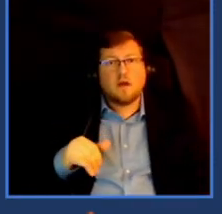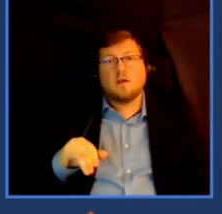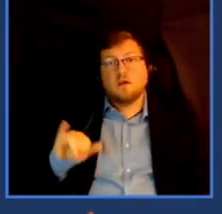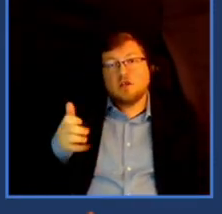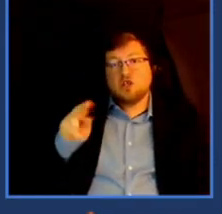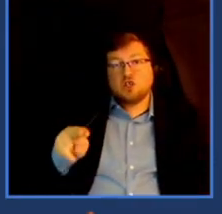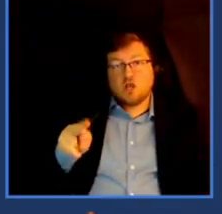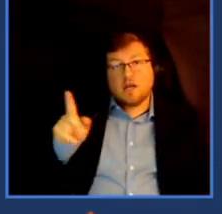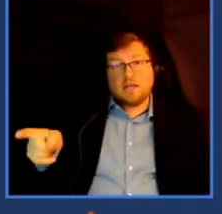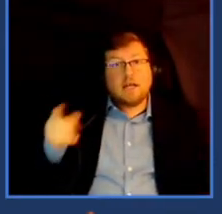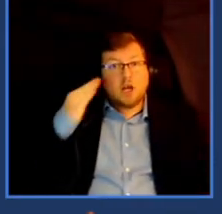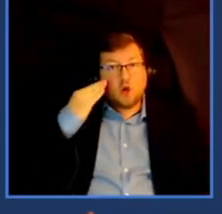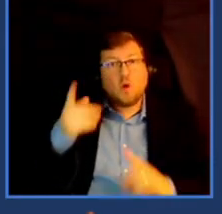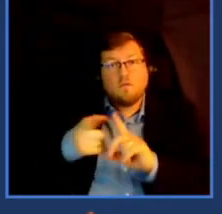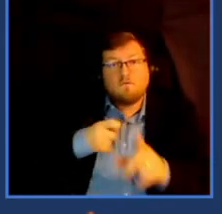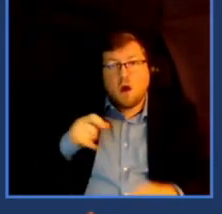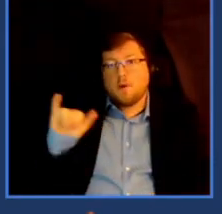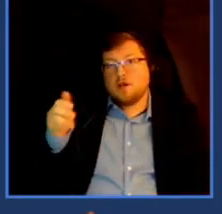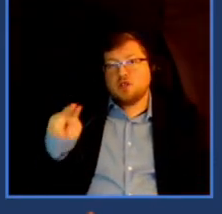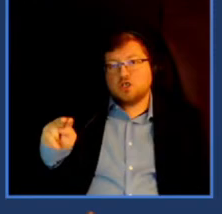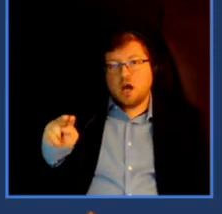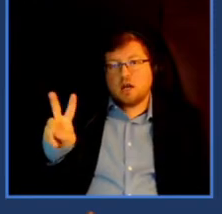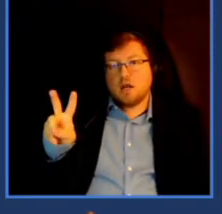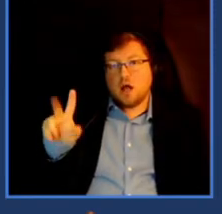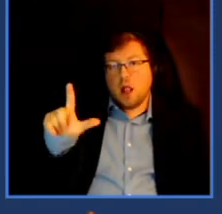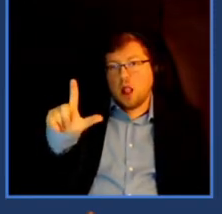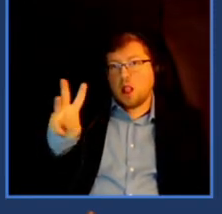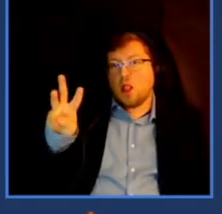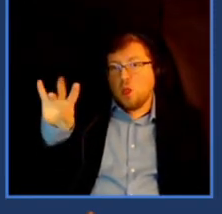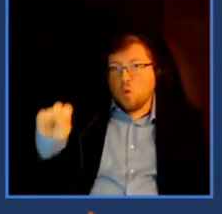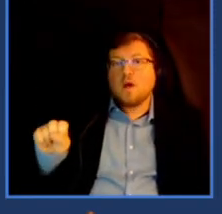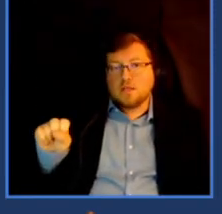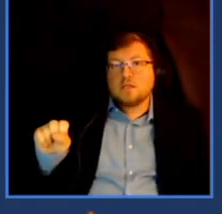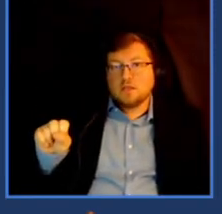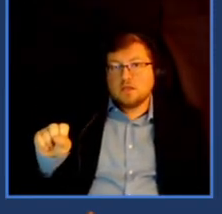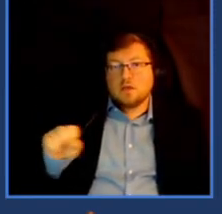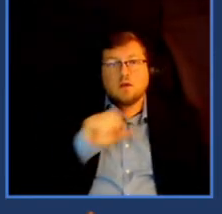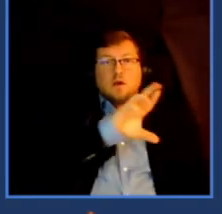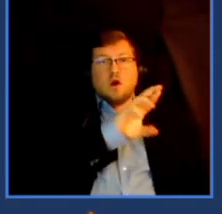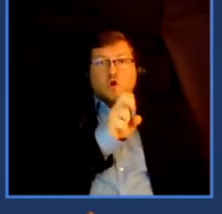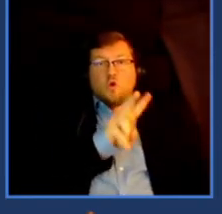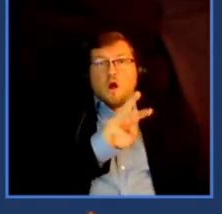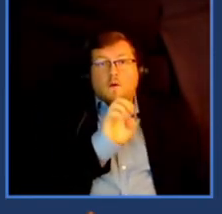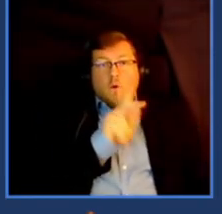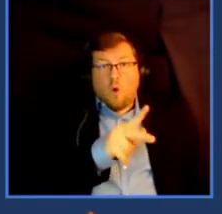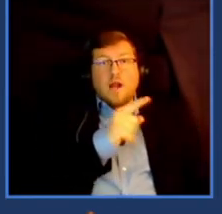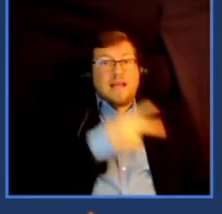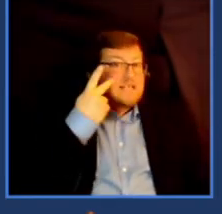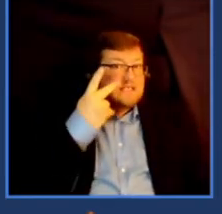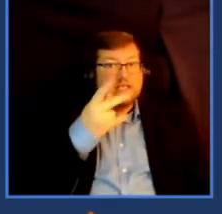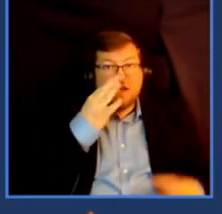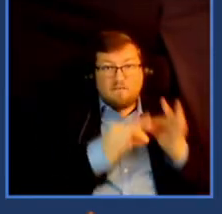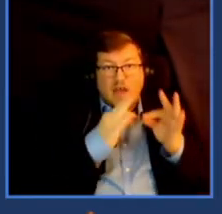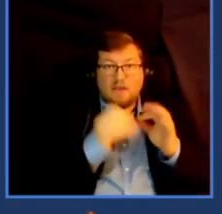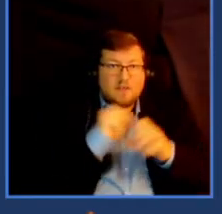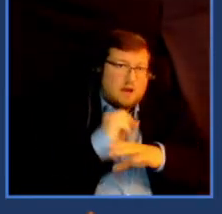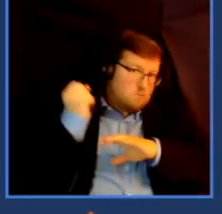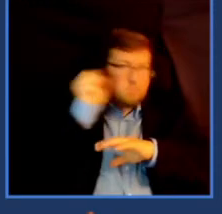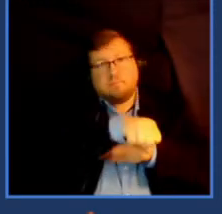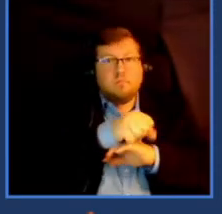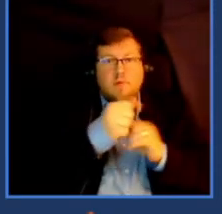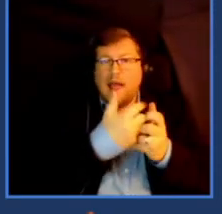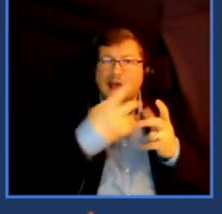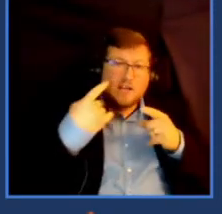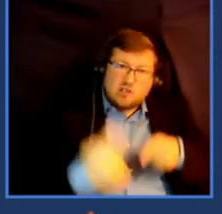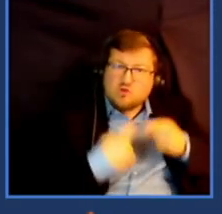John Lewis. Reverend Warnock sees the power of faith to overcome the toughest trials that life